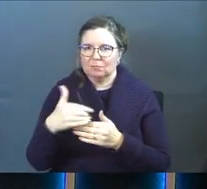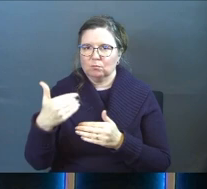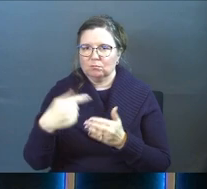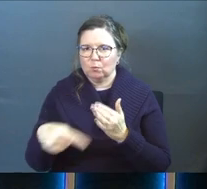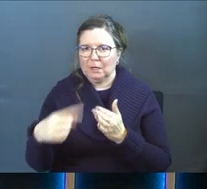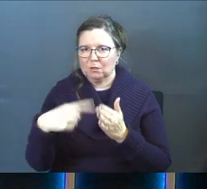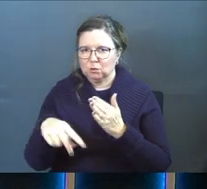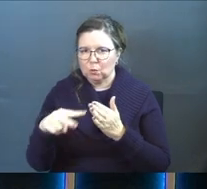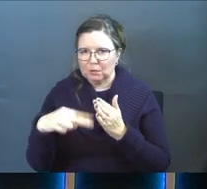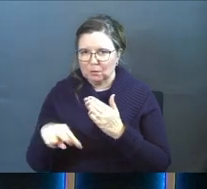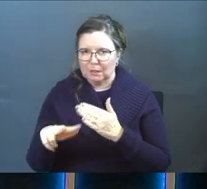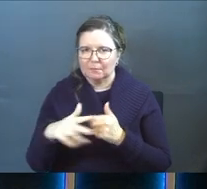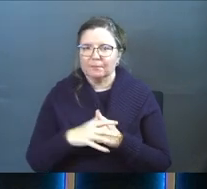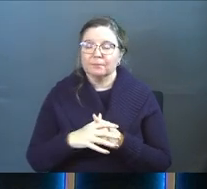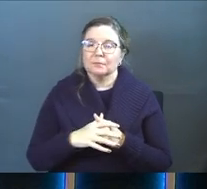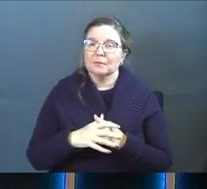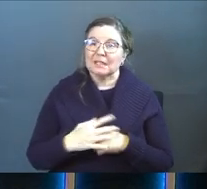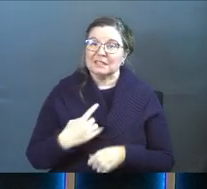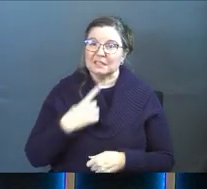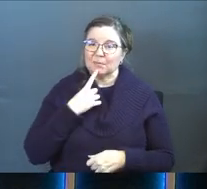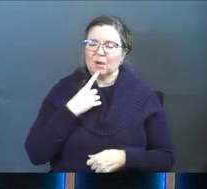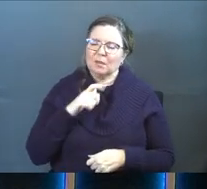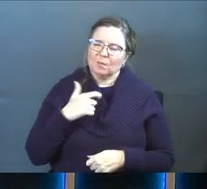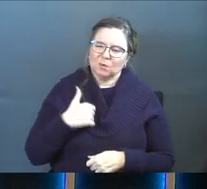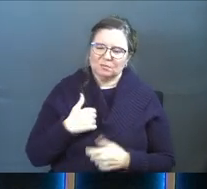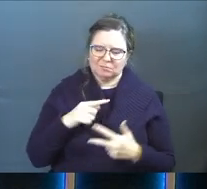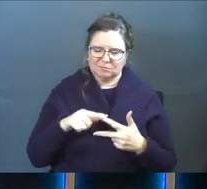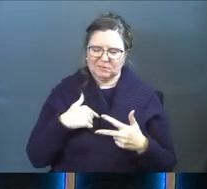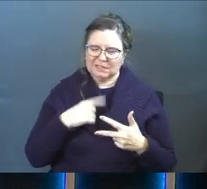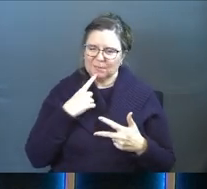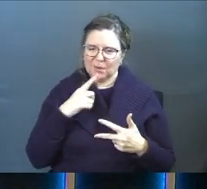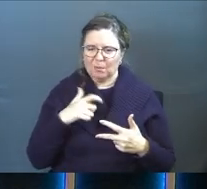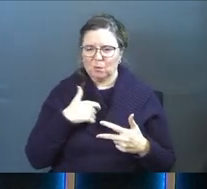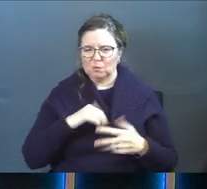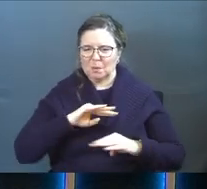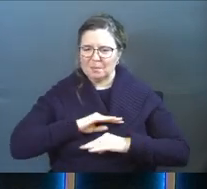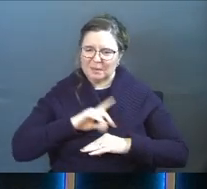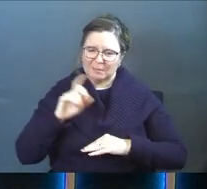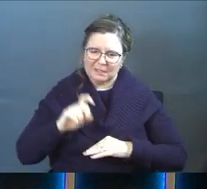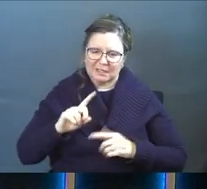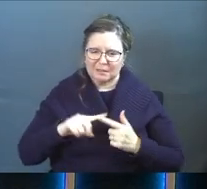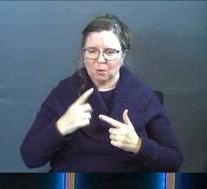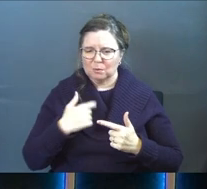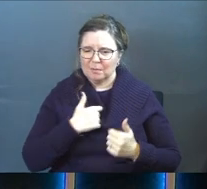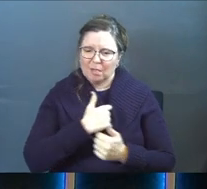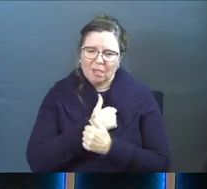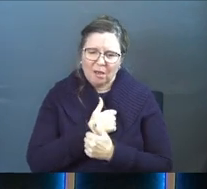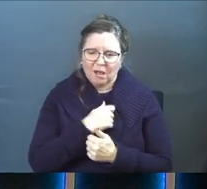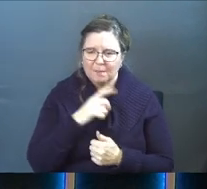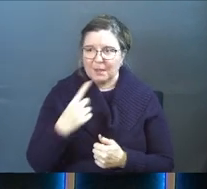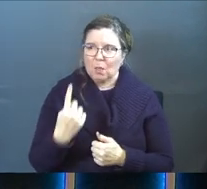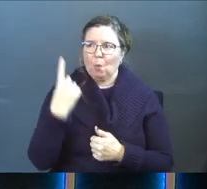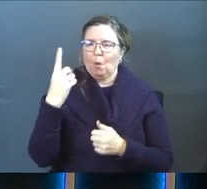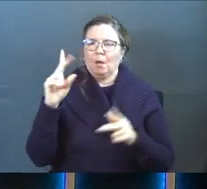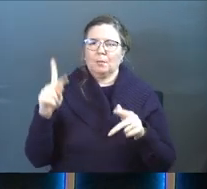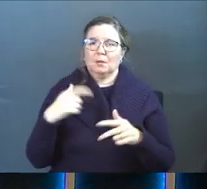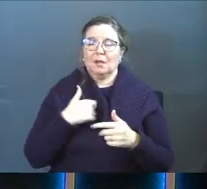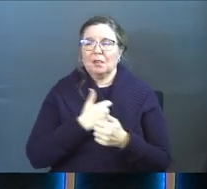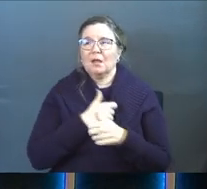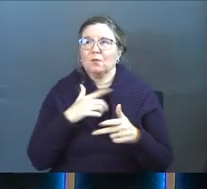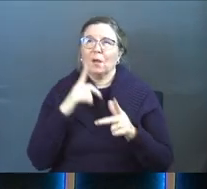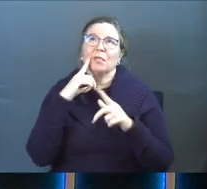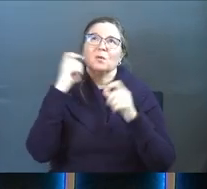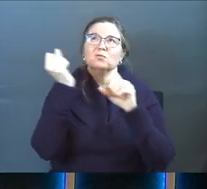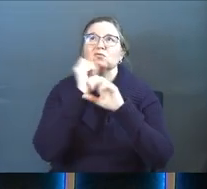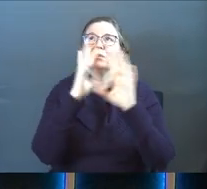coming weeks. Disappointing. They were supposed to be the one. They were supposed to meet your needs. They were supposed to love the way that you had dreamed